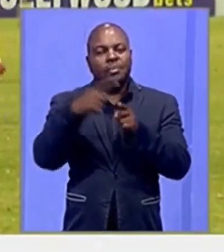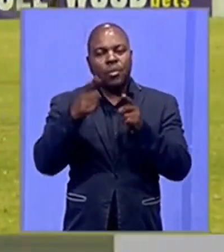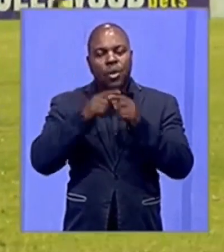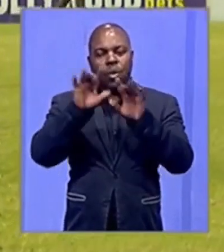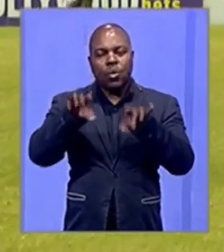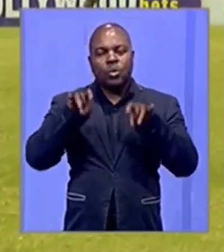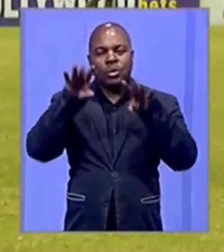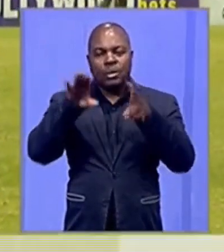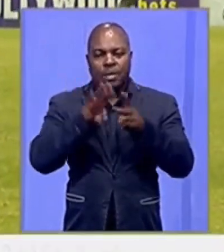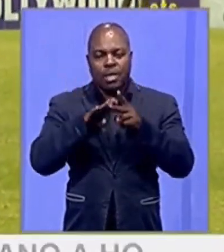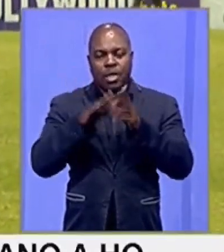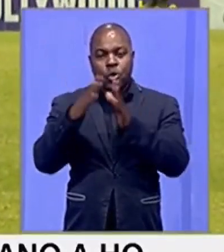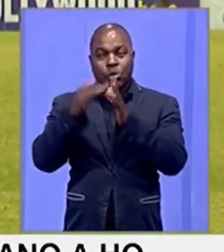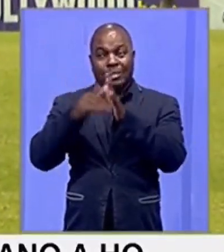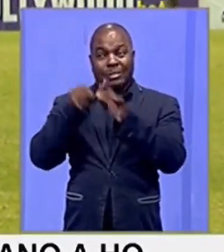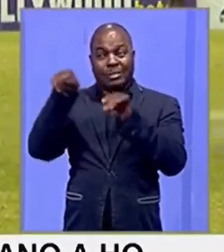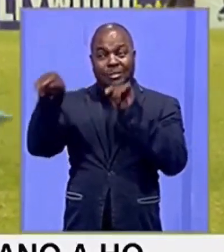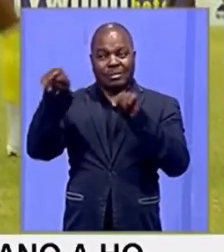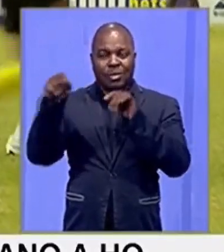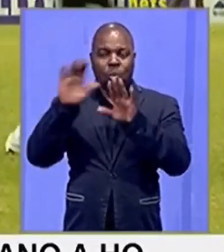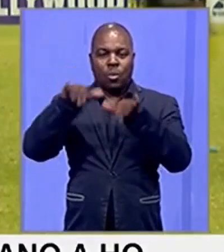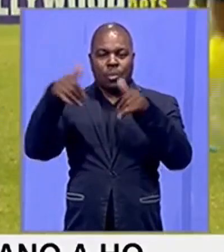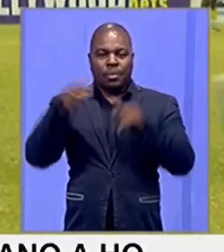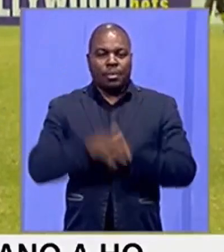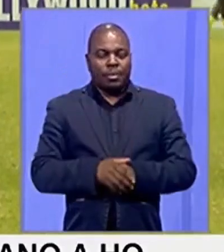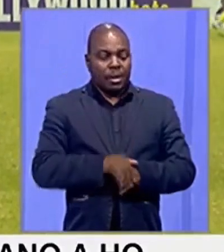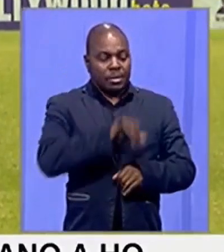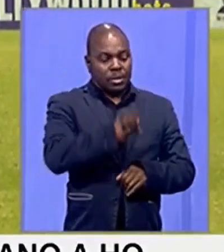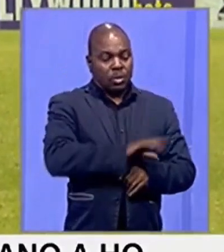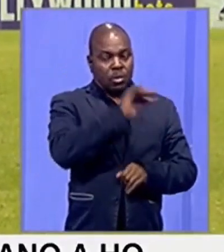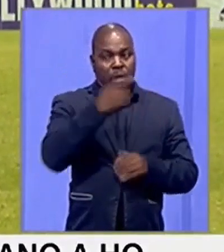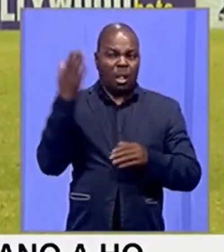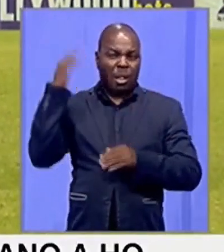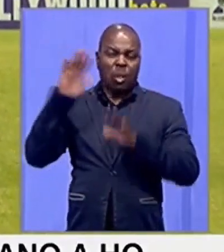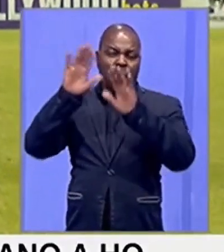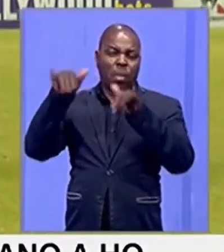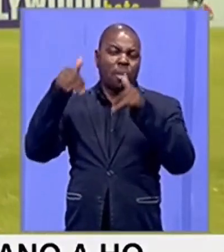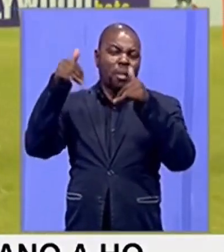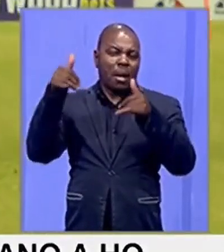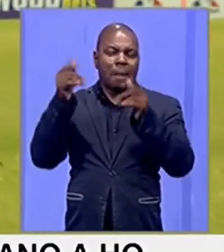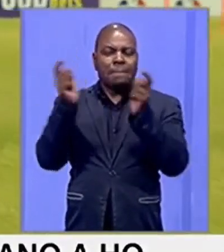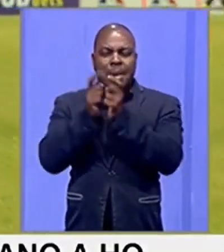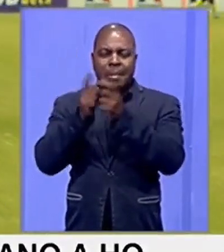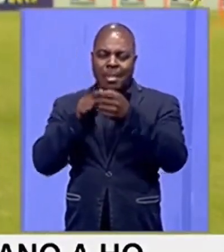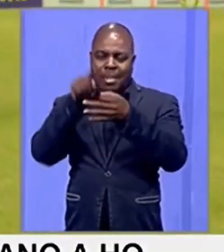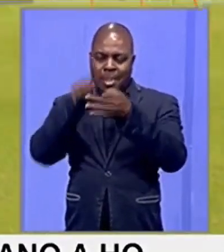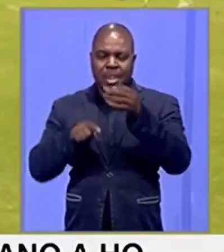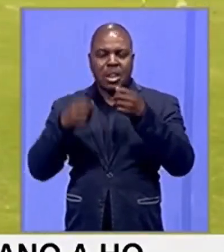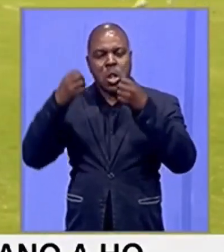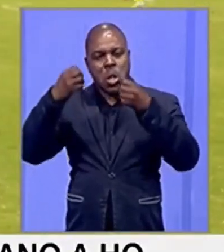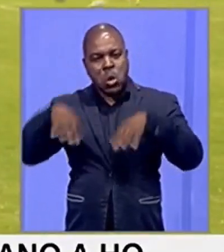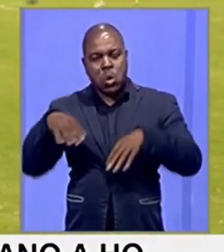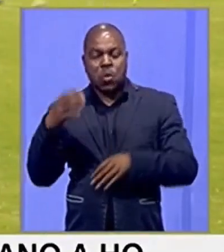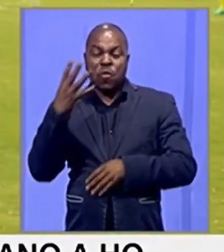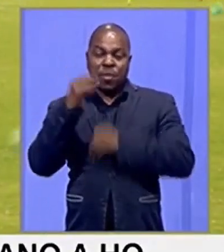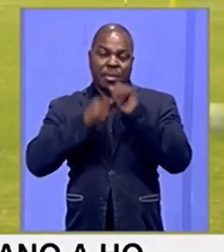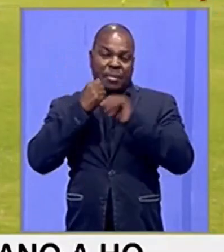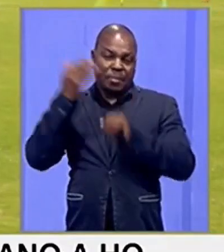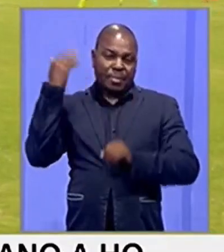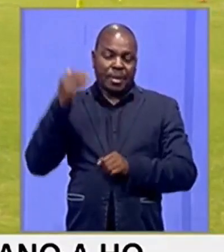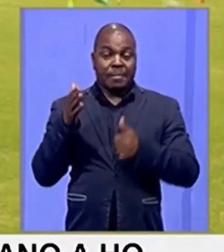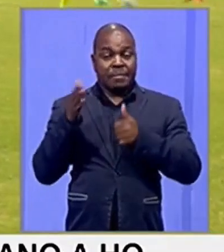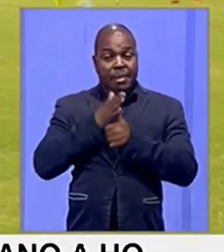New Zealand. Afrika Borwa e latlhegetswe dipapading tše tharo mo mengwageng e mene ya go feta. Papading ya